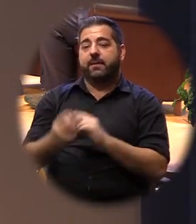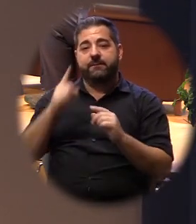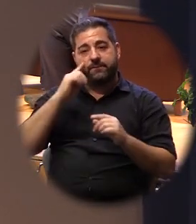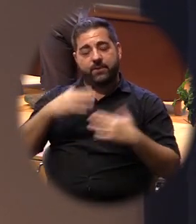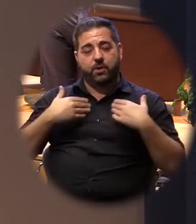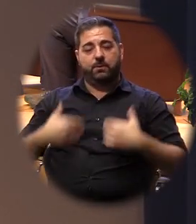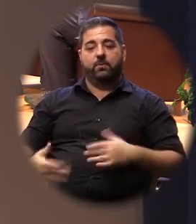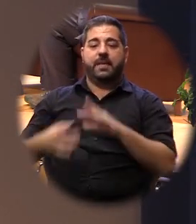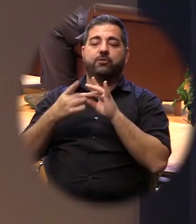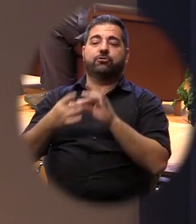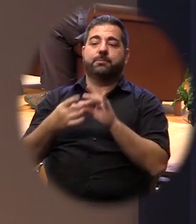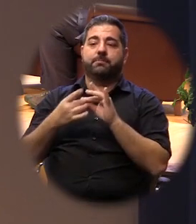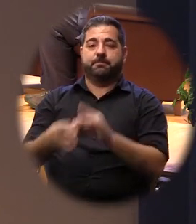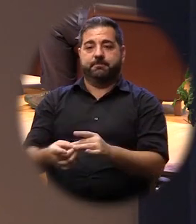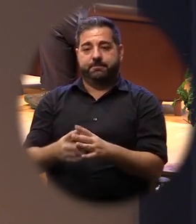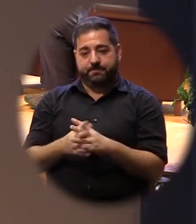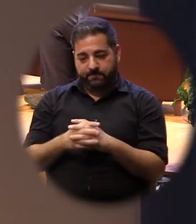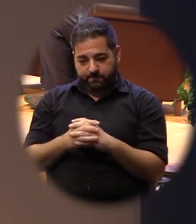relationships